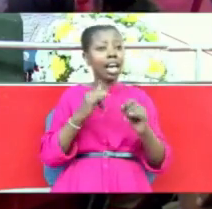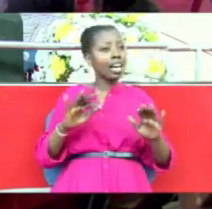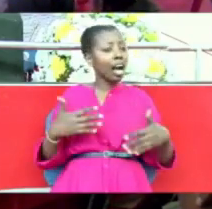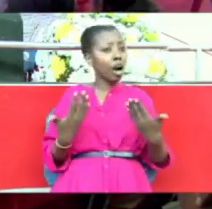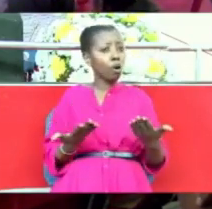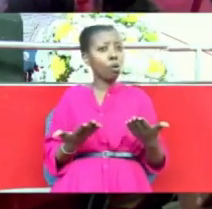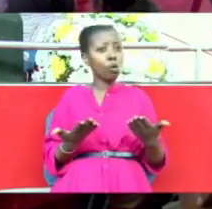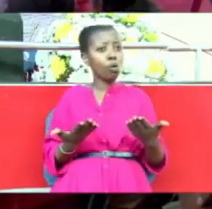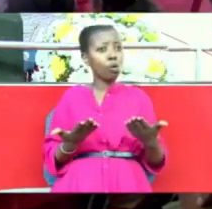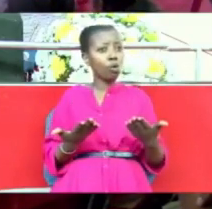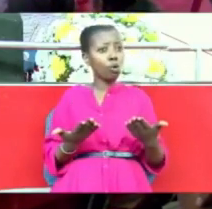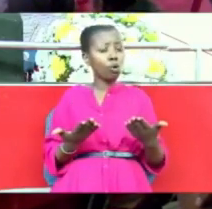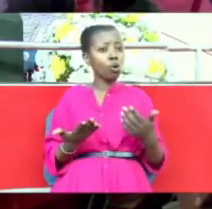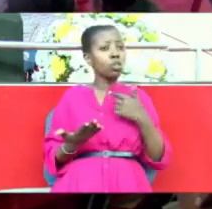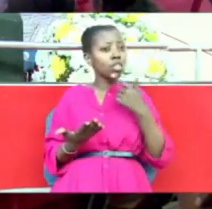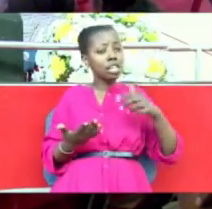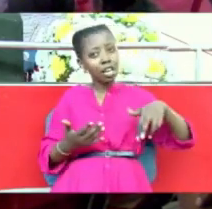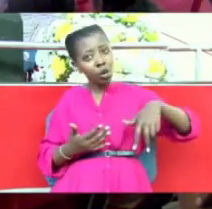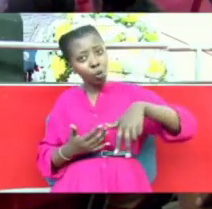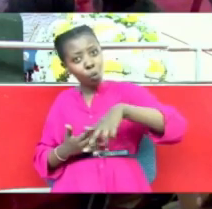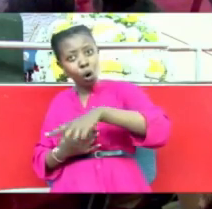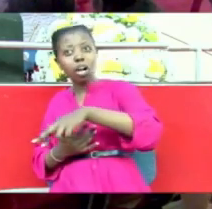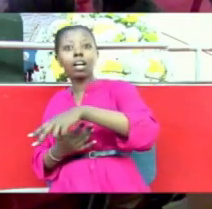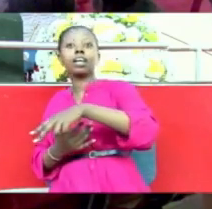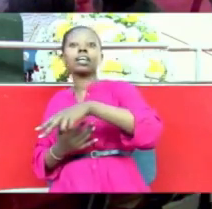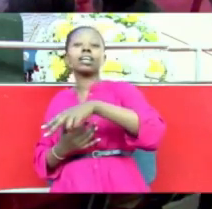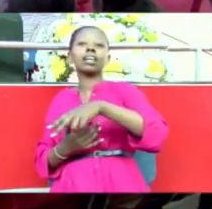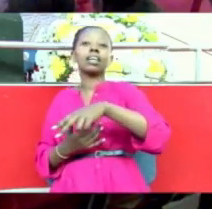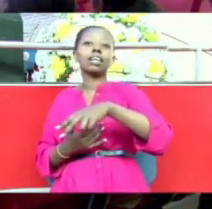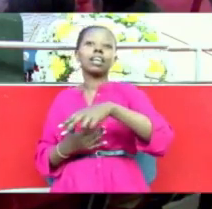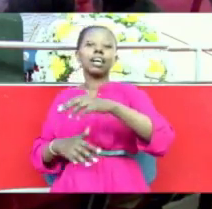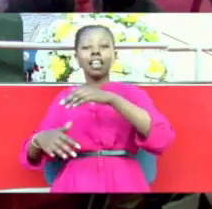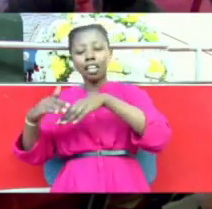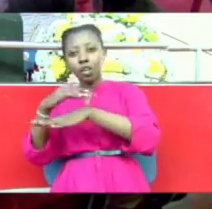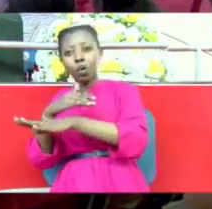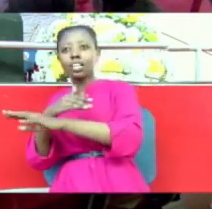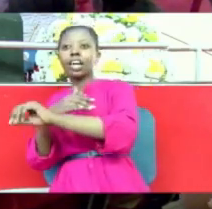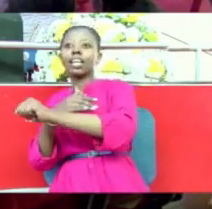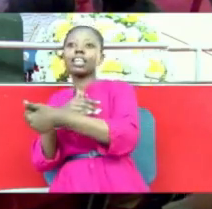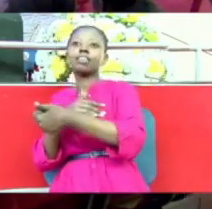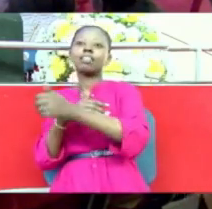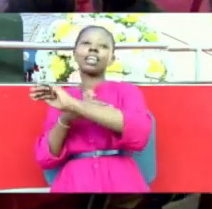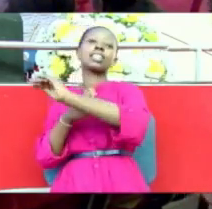Niende mguu sio? Nikapanda mpaka nikafika Kimende. Oh.